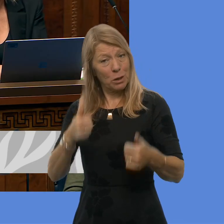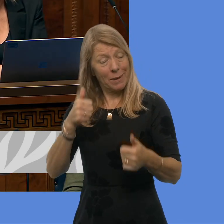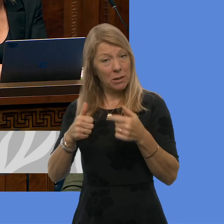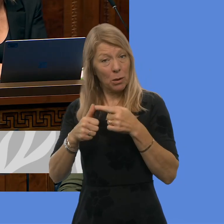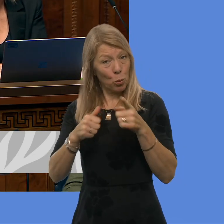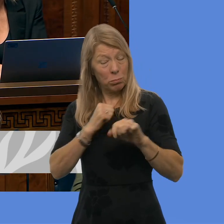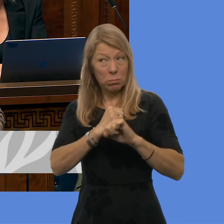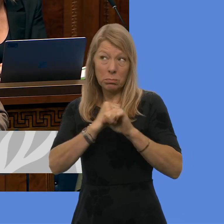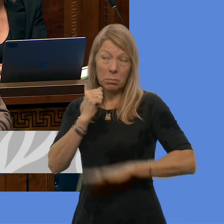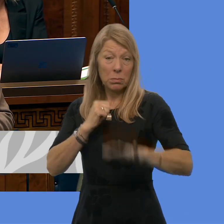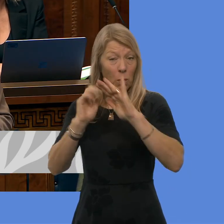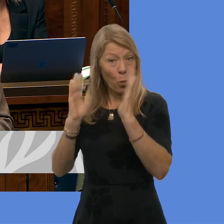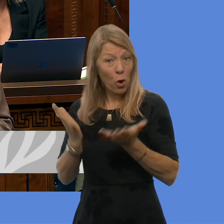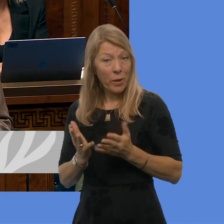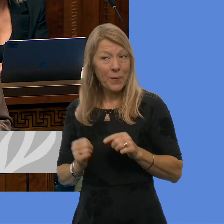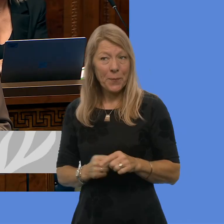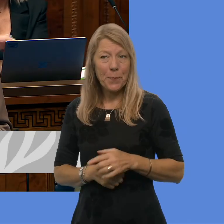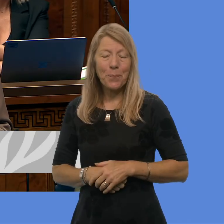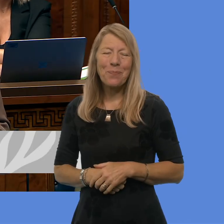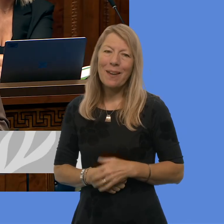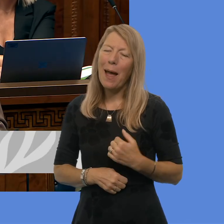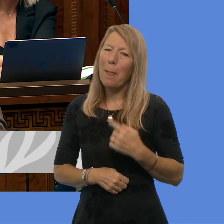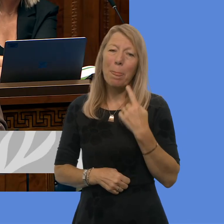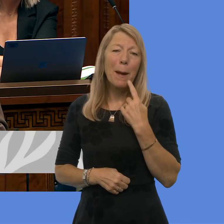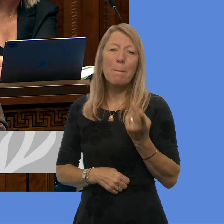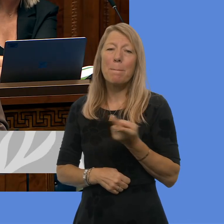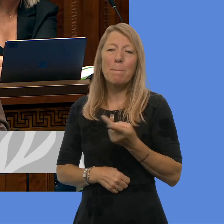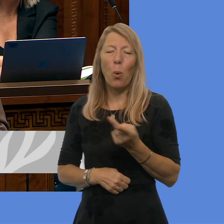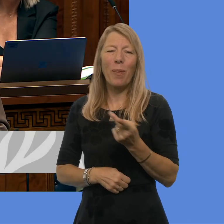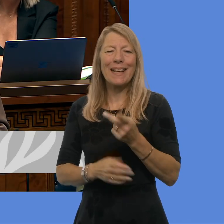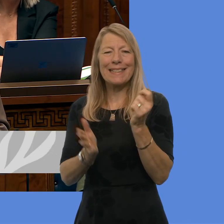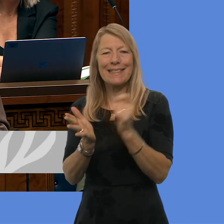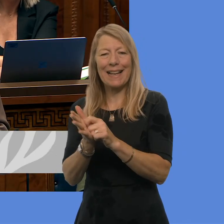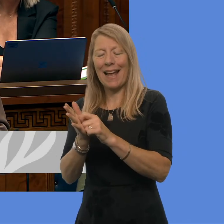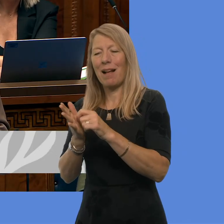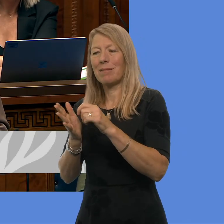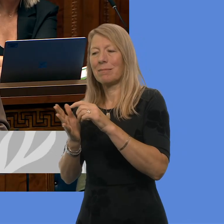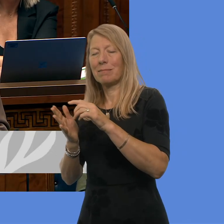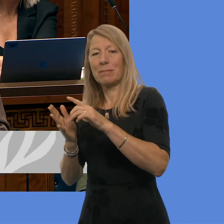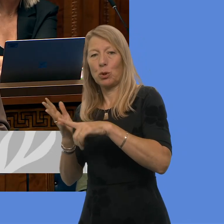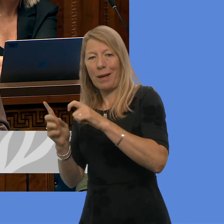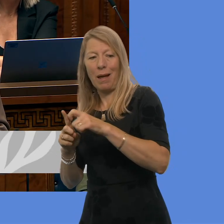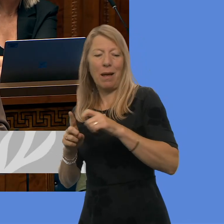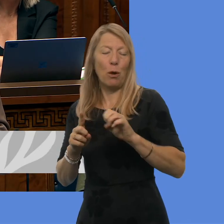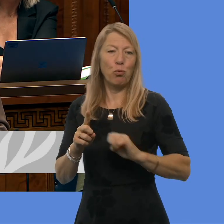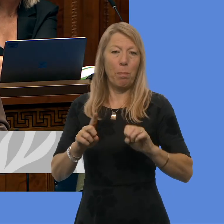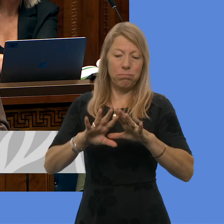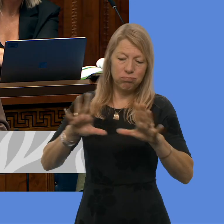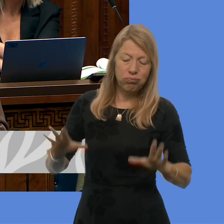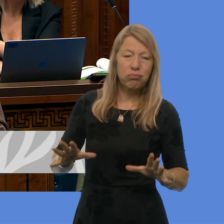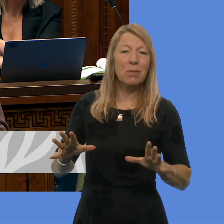market access is a prize that we all need to grab together. I mean, the fact that we have access to both markets is something that is the envy of many